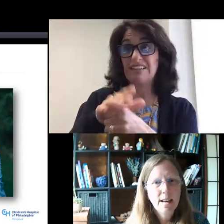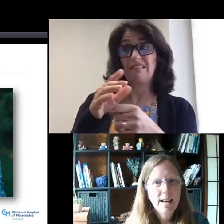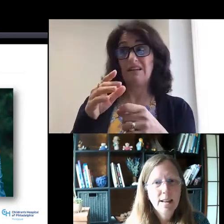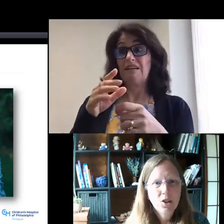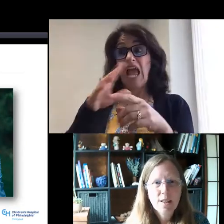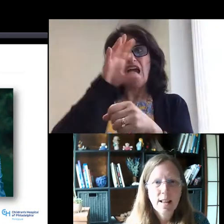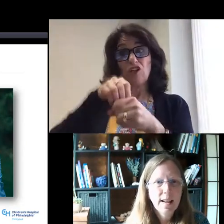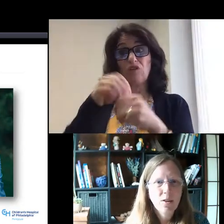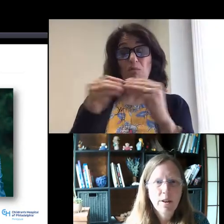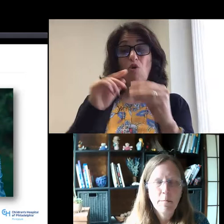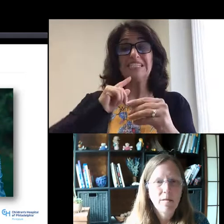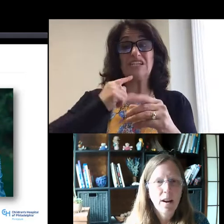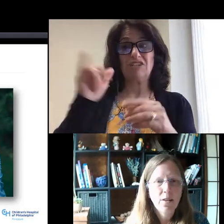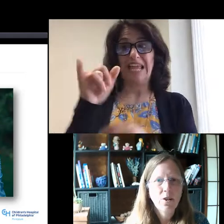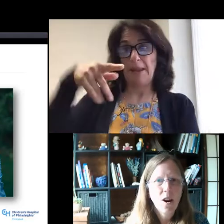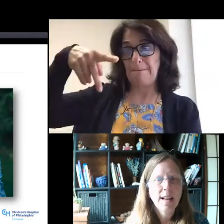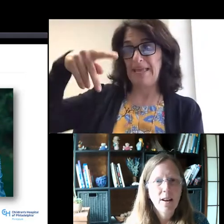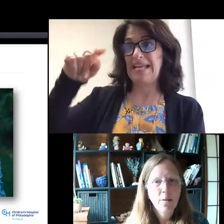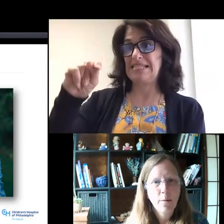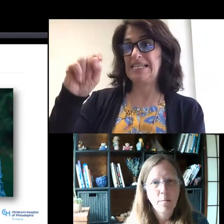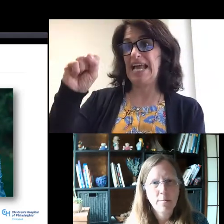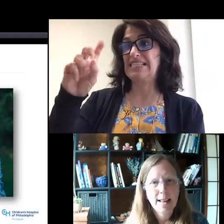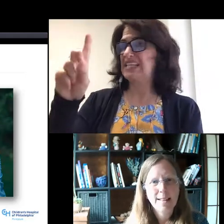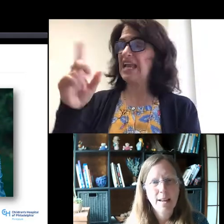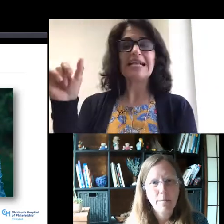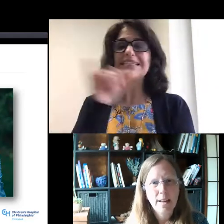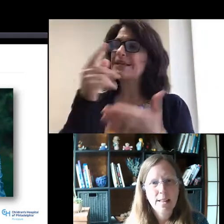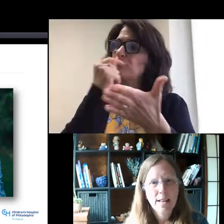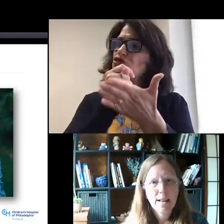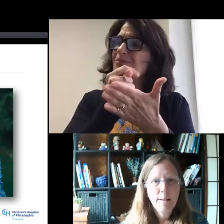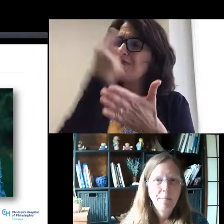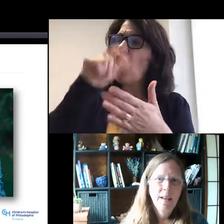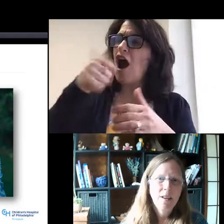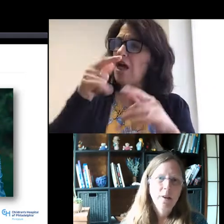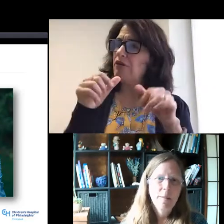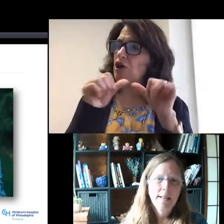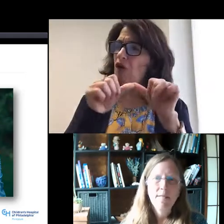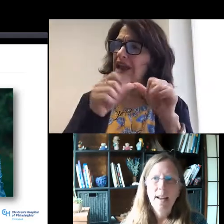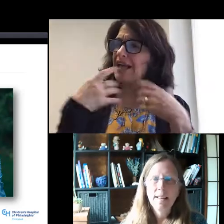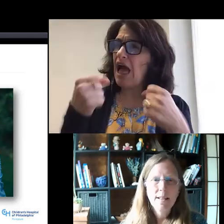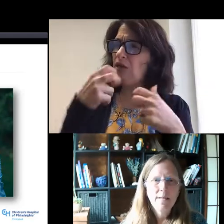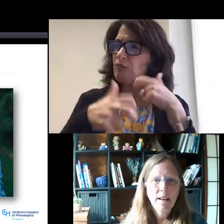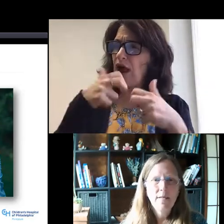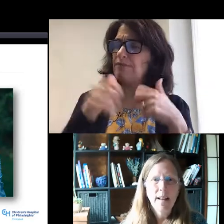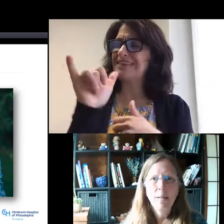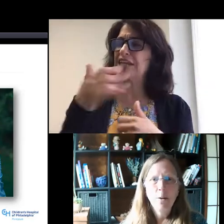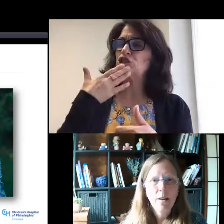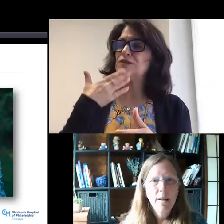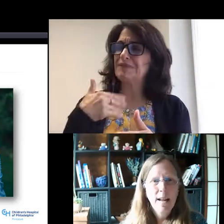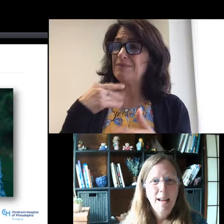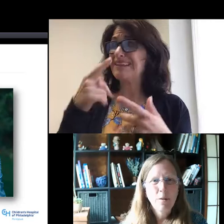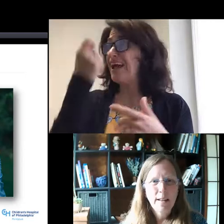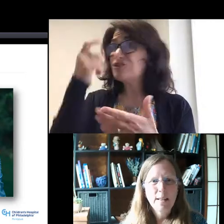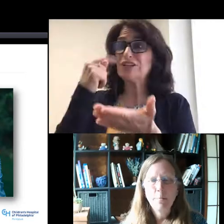PTSD, is just like getting treatment for other chronic health problems like diabetes, in that treatment is effective,